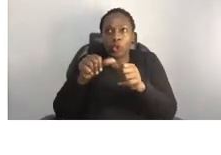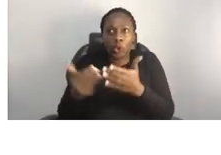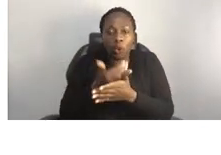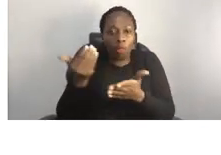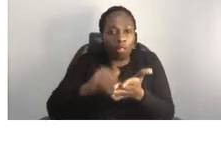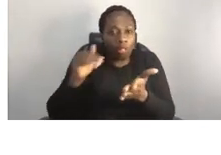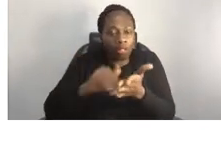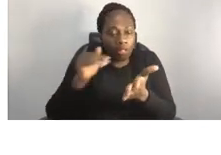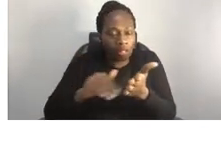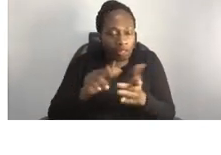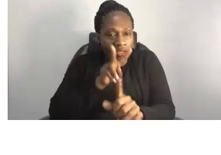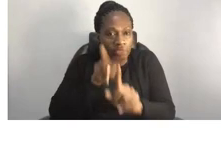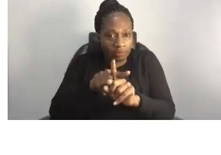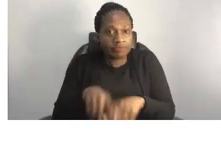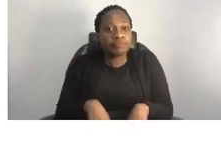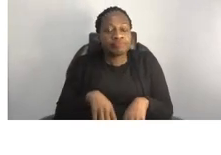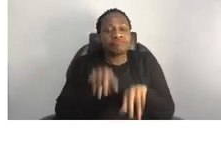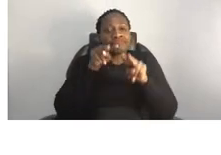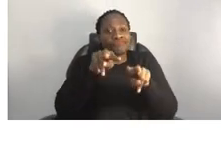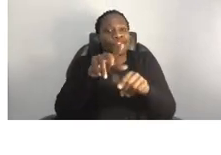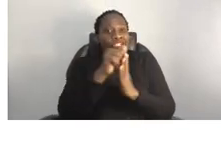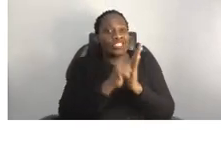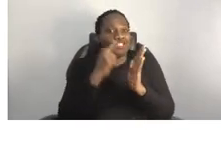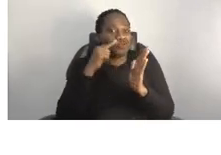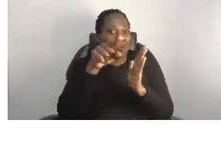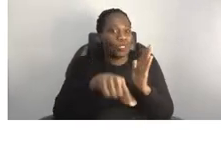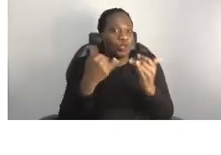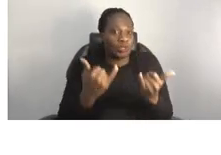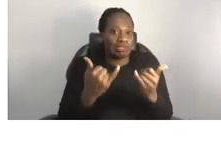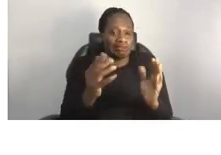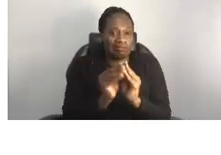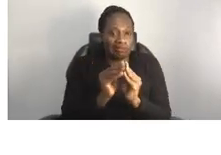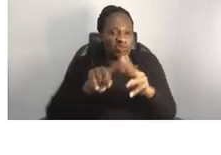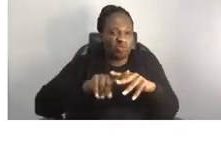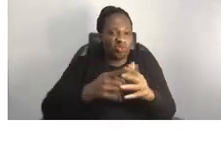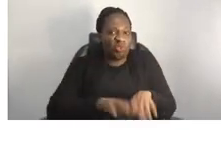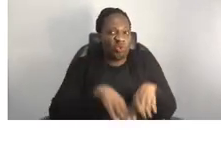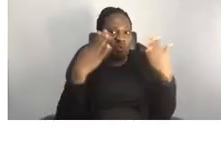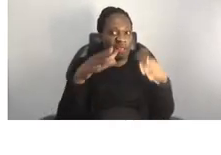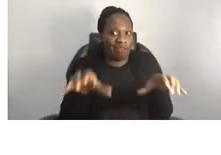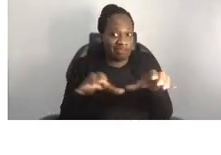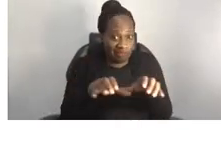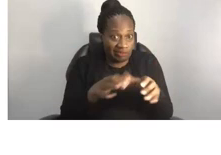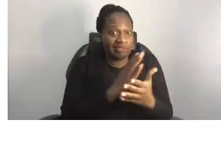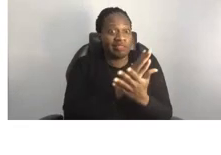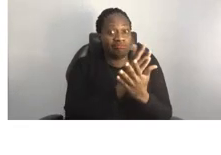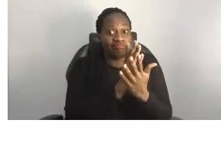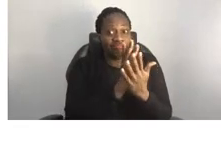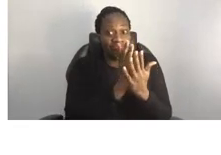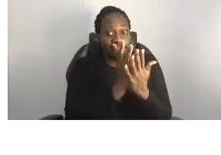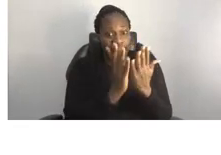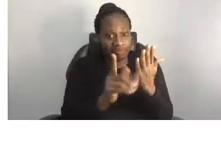assignments. And so here's a look at our agenda for today's session. We'll start with our opening activities and then move on to talking